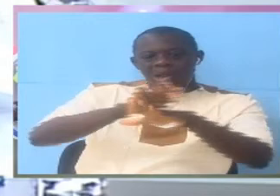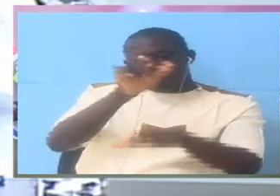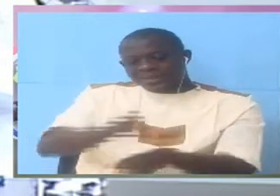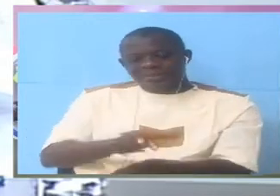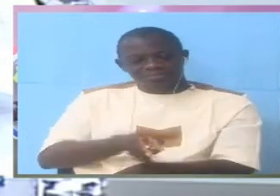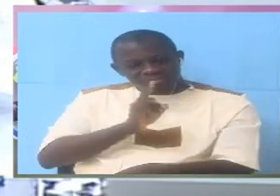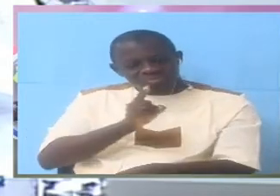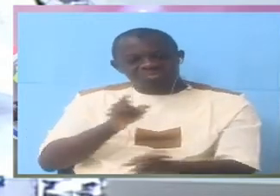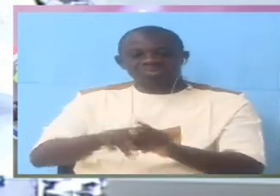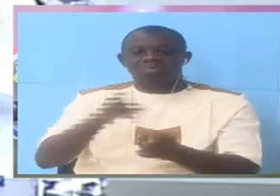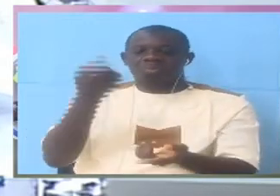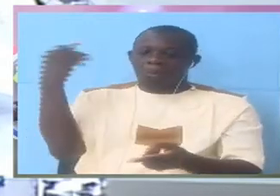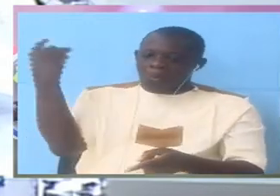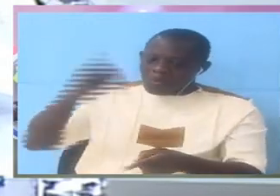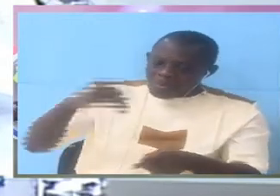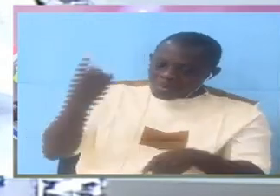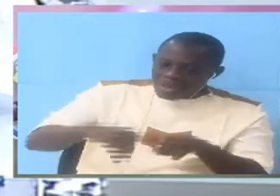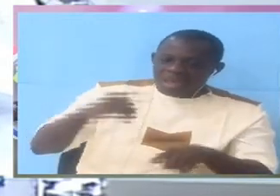say.